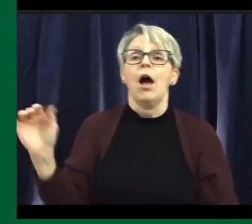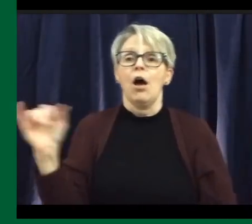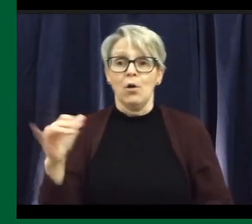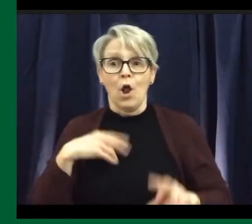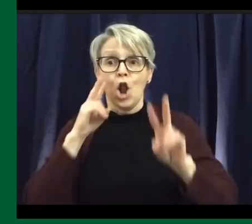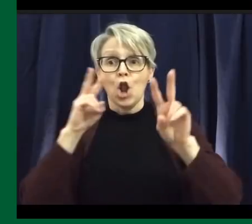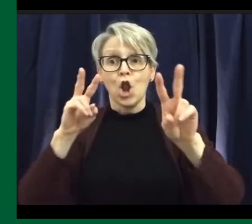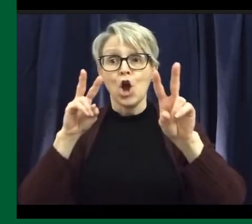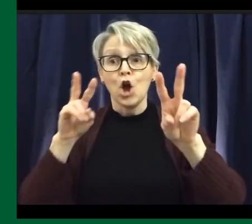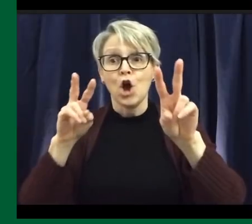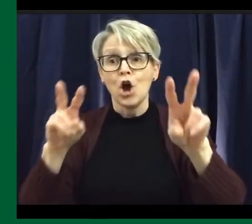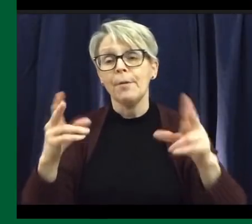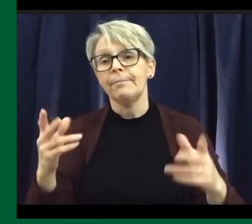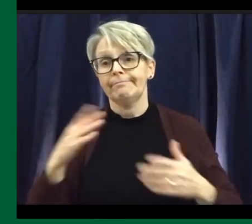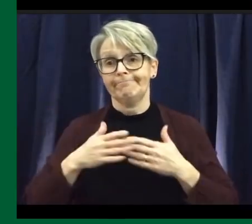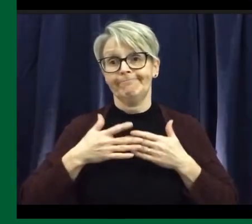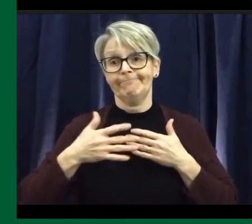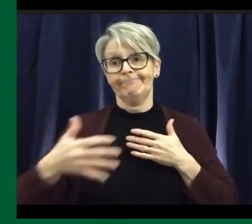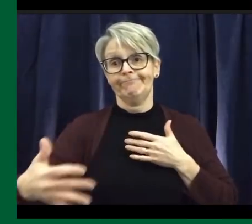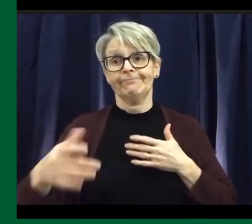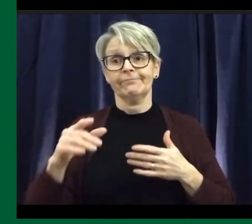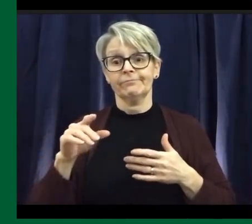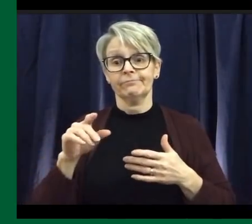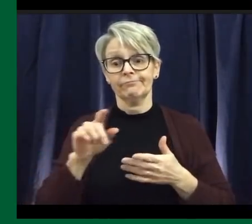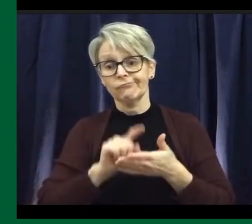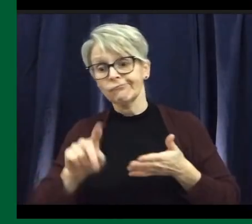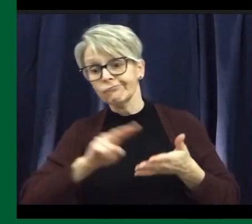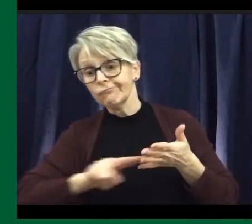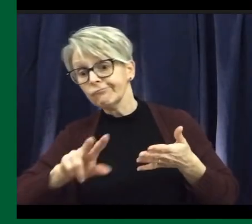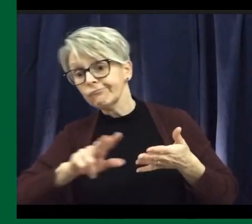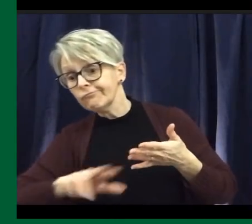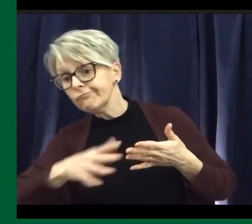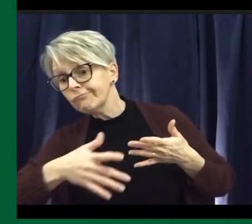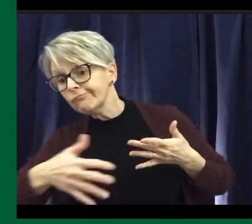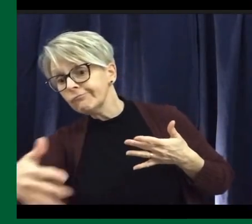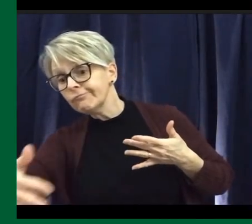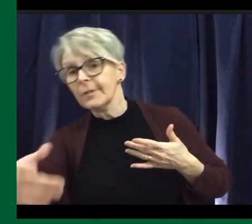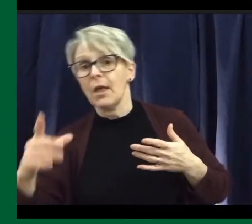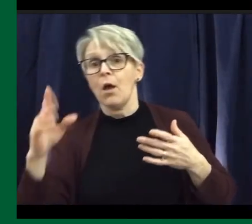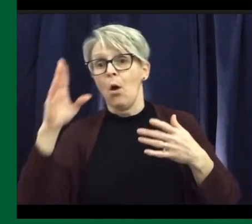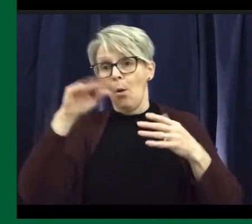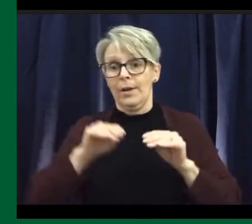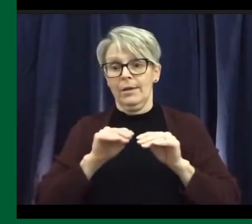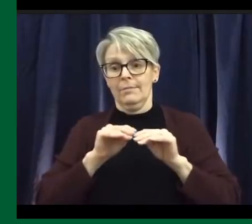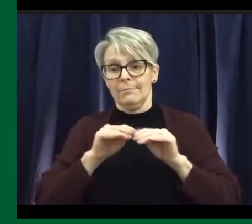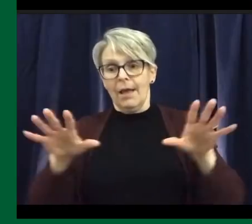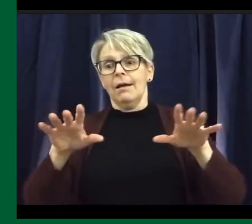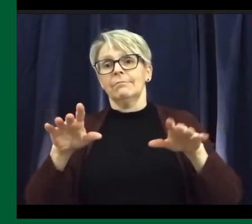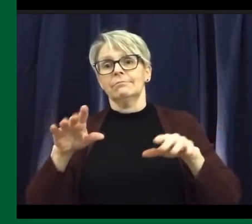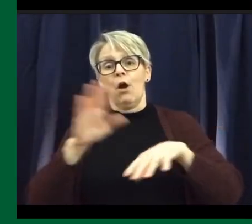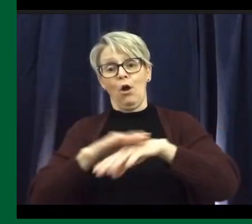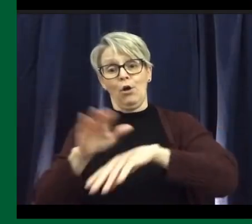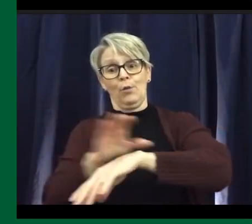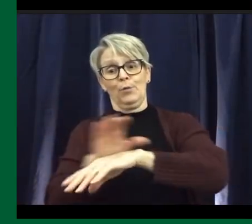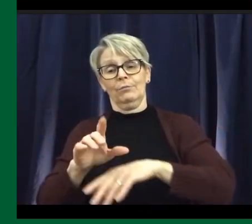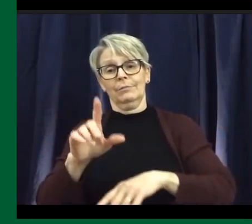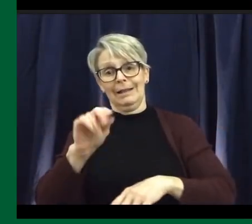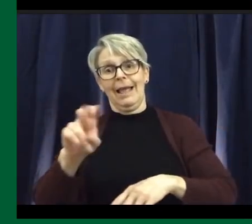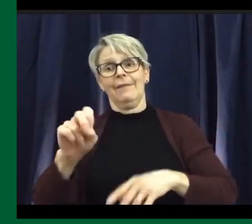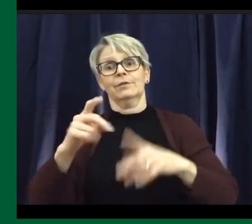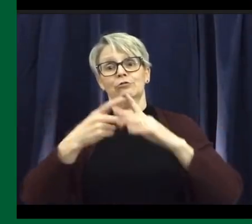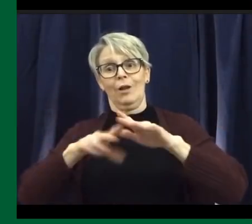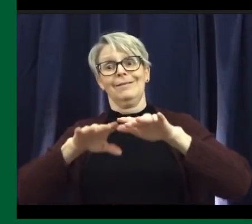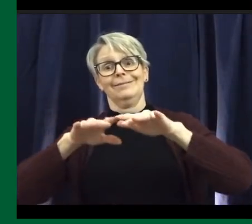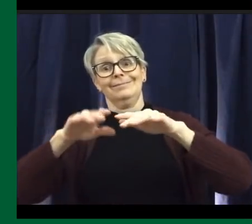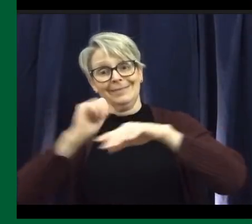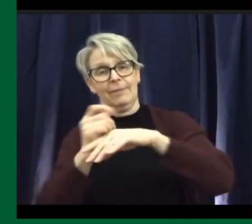to, over the next few weeks, when we're able to go live with our online booking system and the 811 vaccine